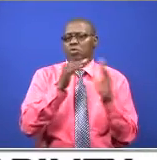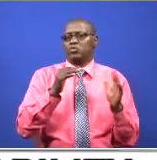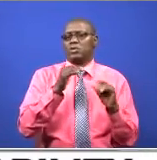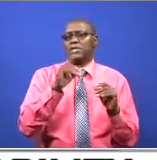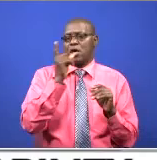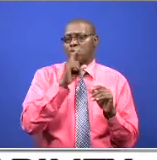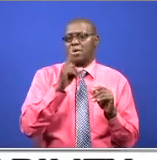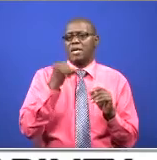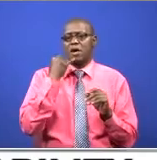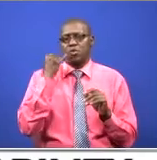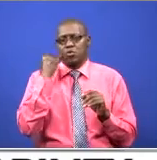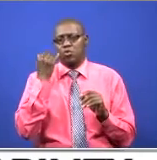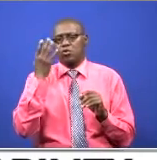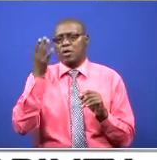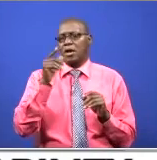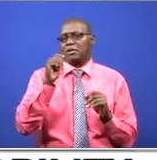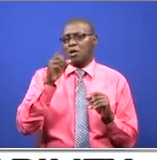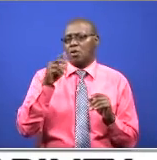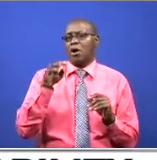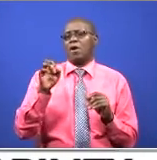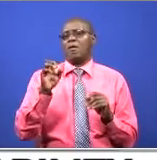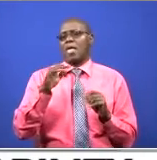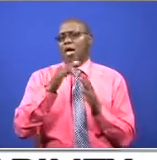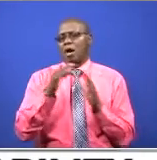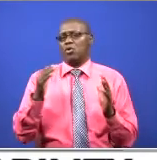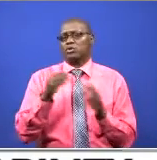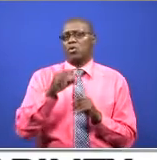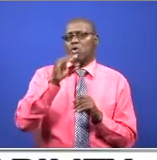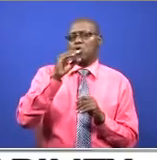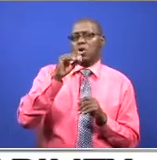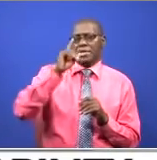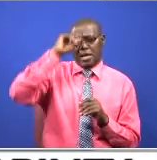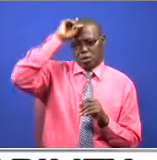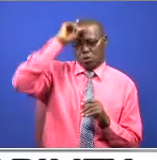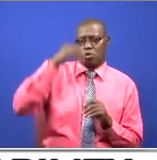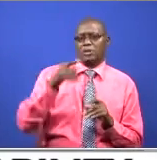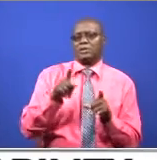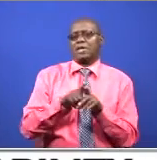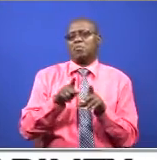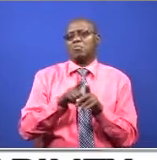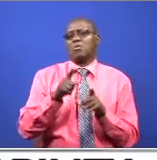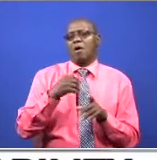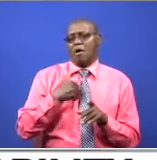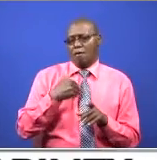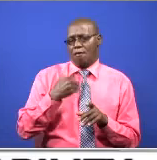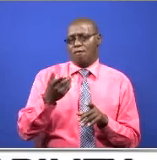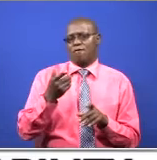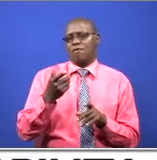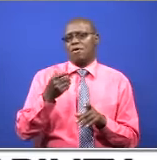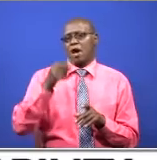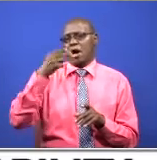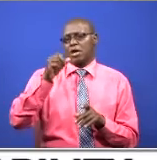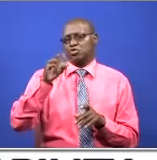have a house in Olkalau, a place called Nyandarua. In Nyandarua, a place called Olkalau, called HISOP House.